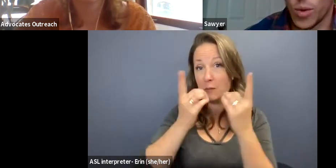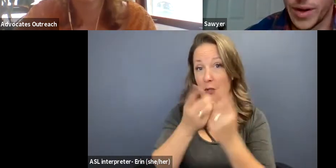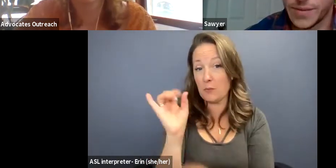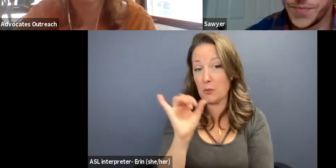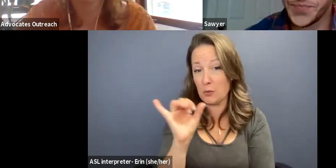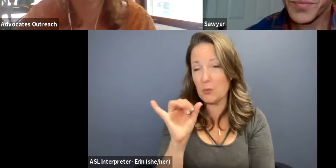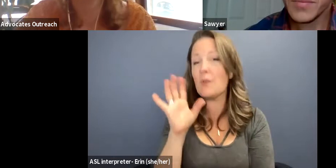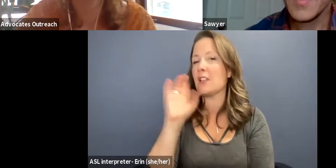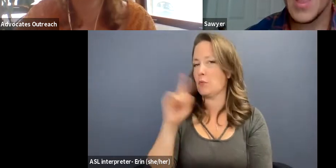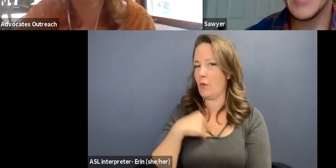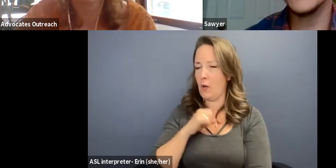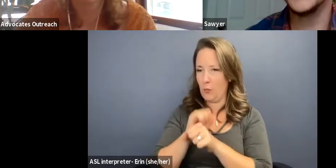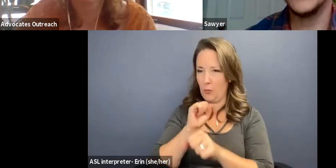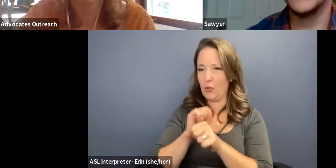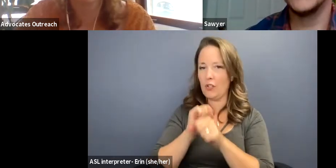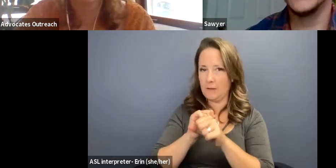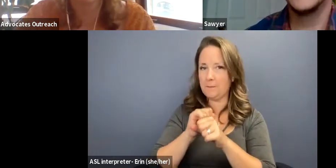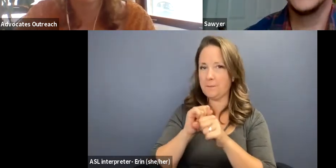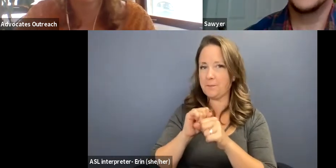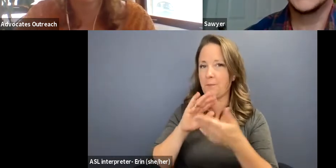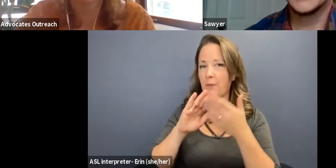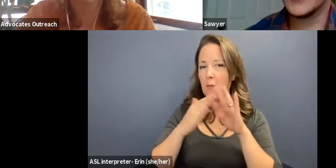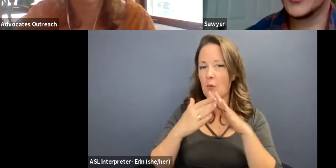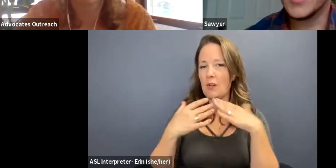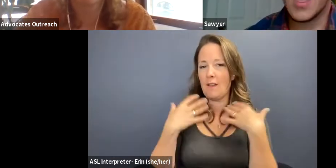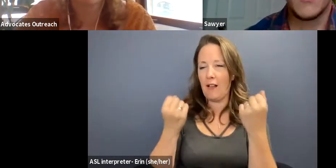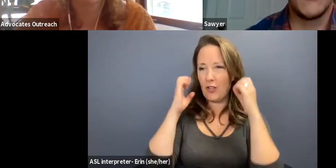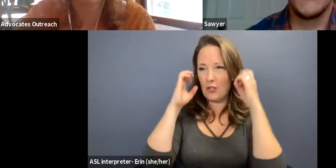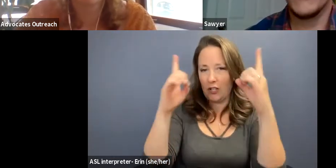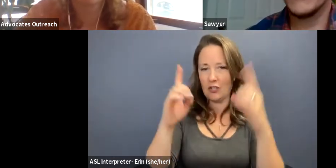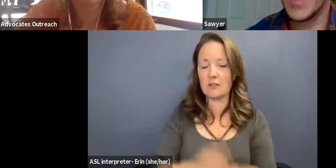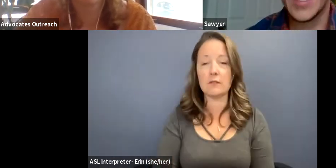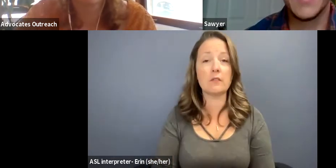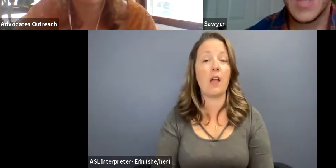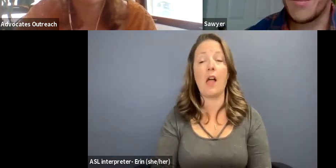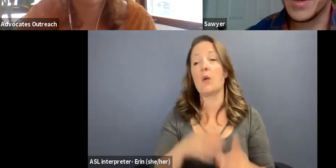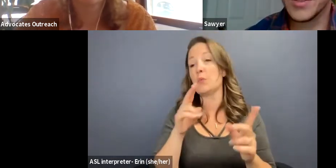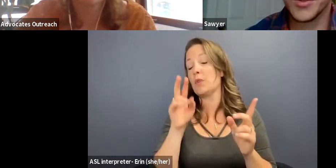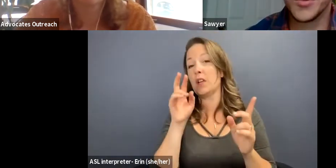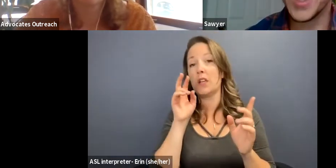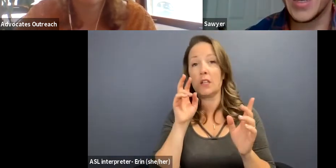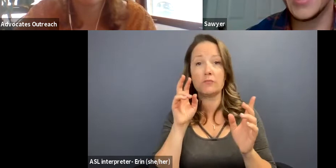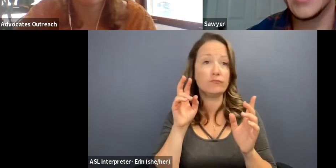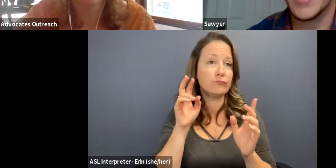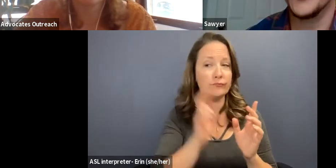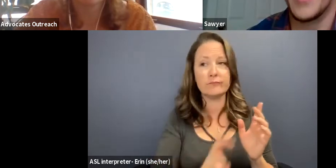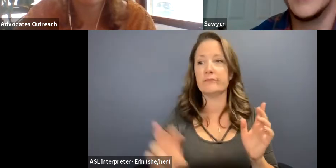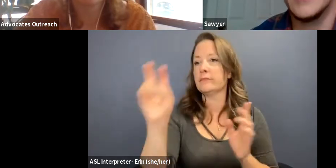who are transgender or who want hormone therapy to be part of a gender transition.